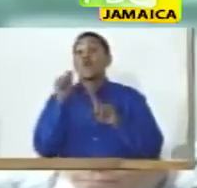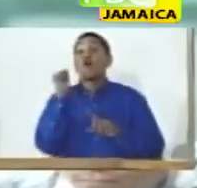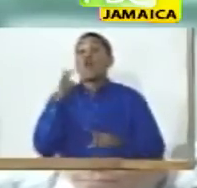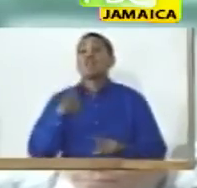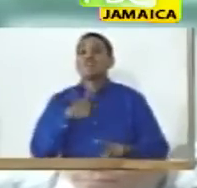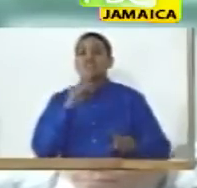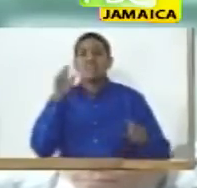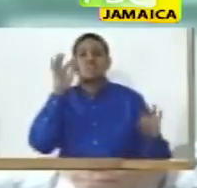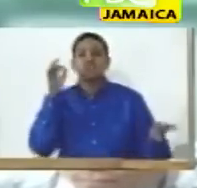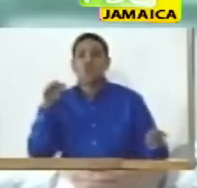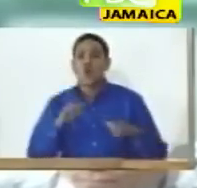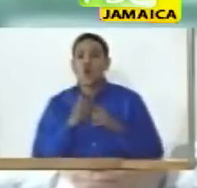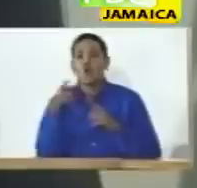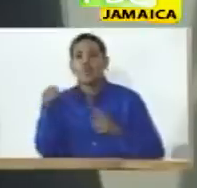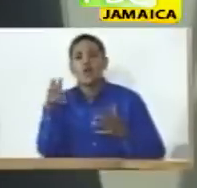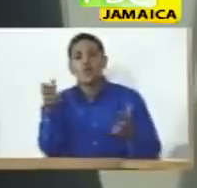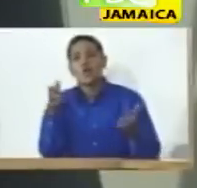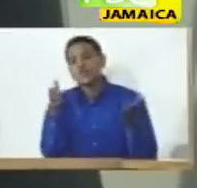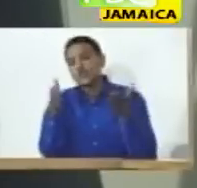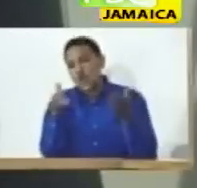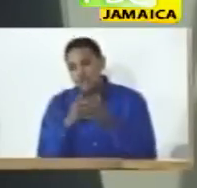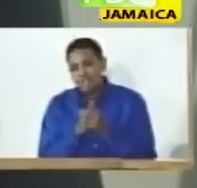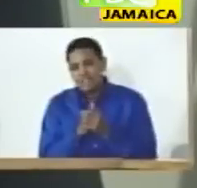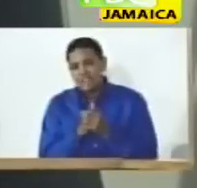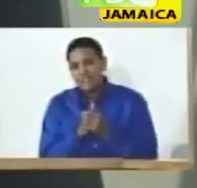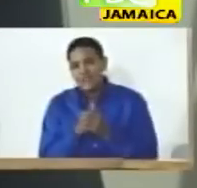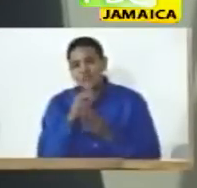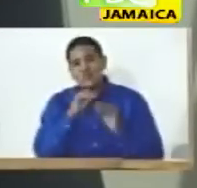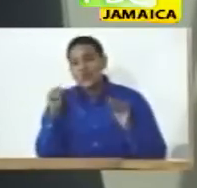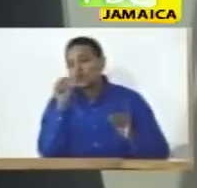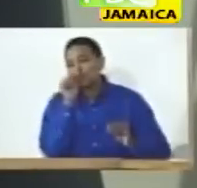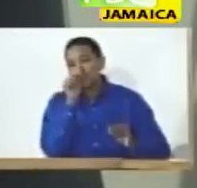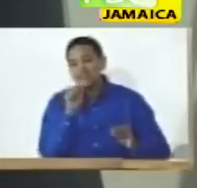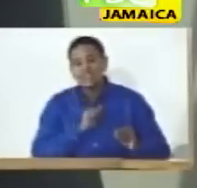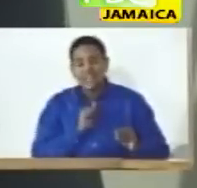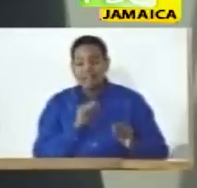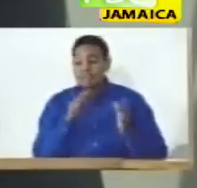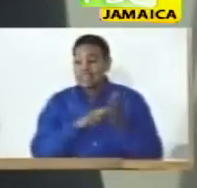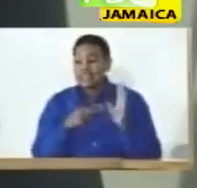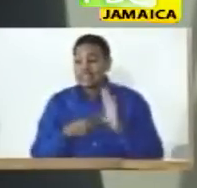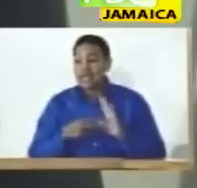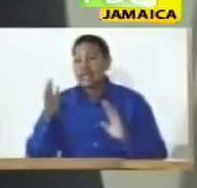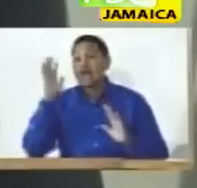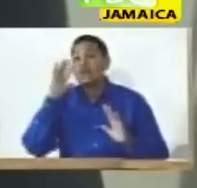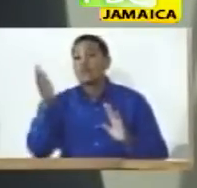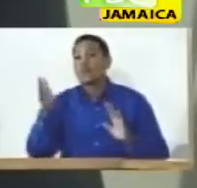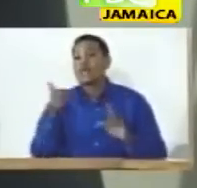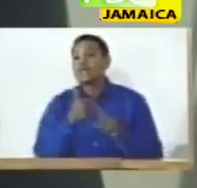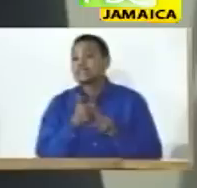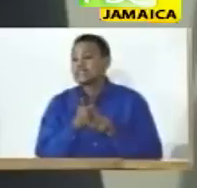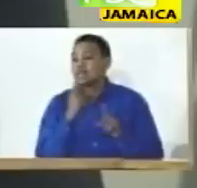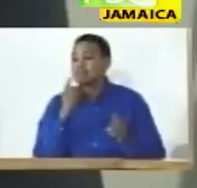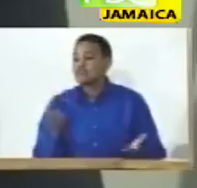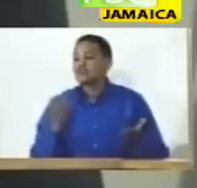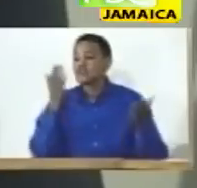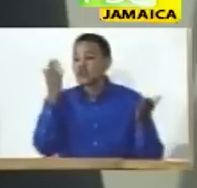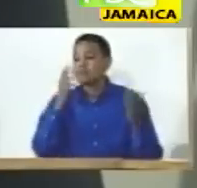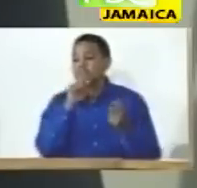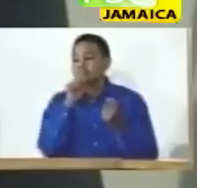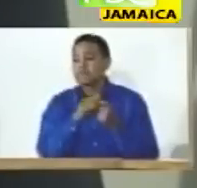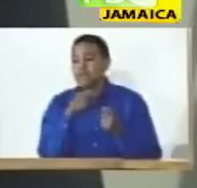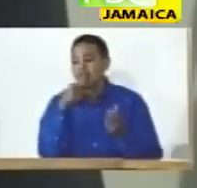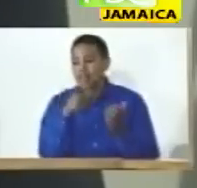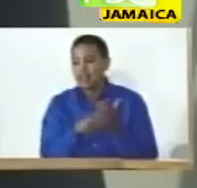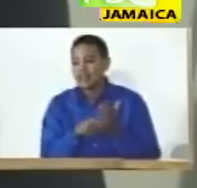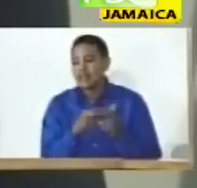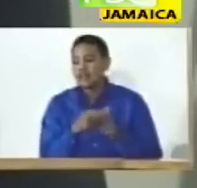how they want to serve. And so it is no secret that I intend and will submit a particular letter as